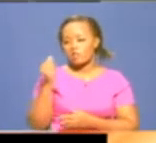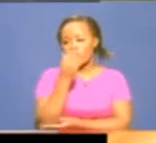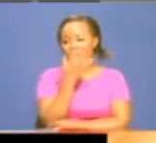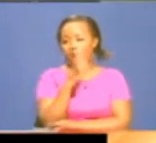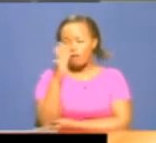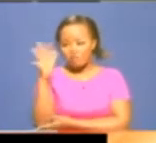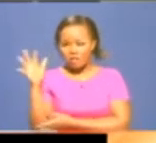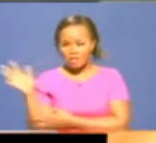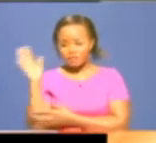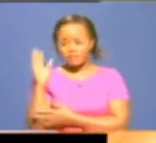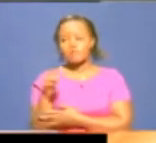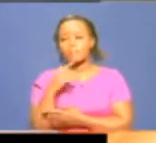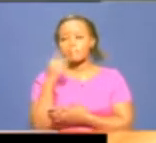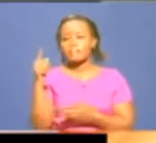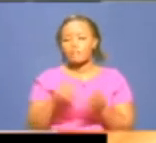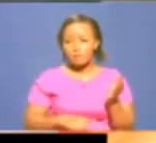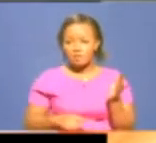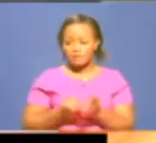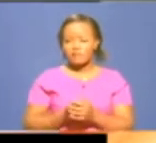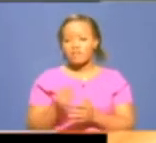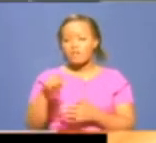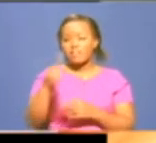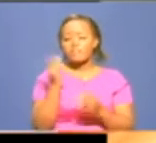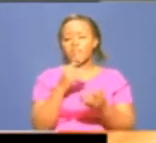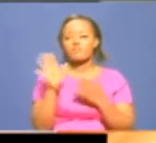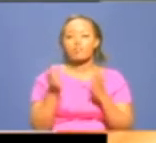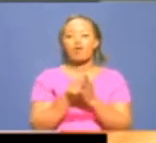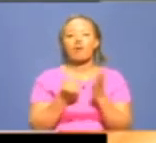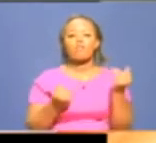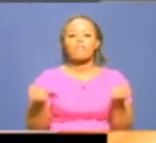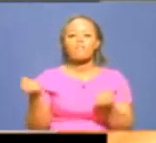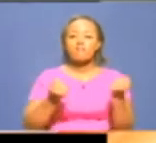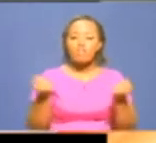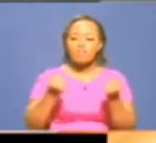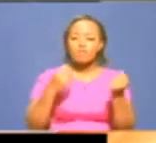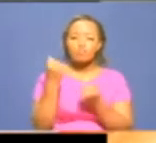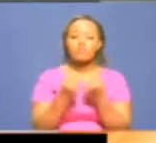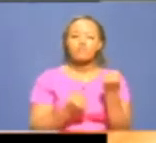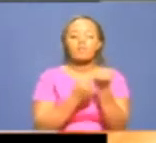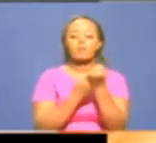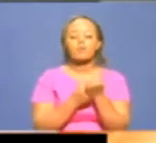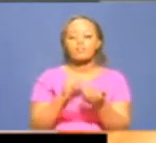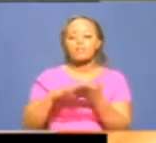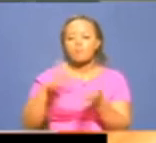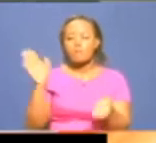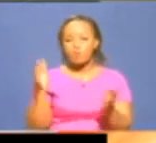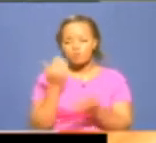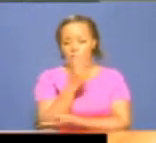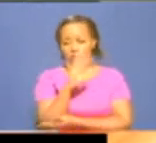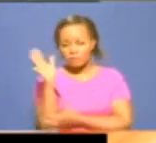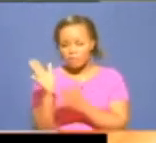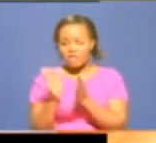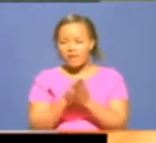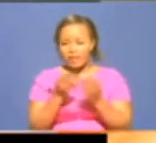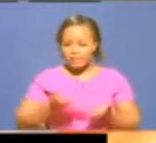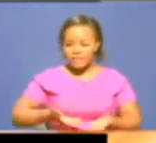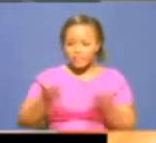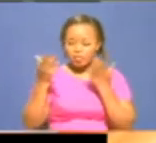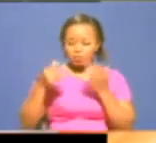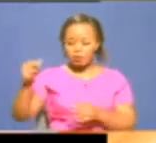Julius Kamau noted that the vehicles will support nursery operations and transport seedlings to planting